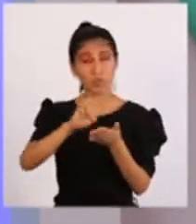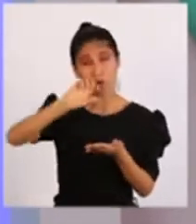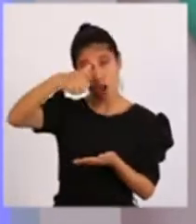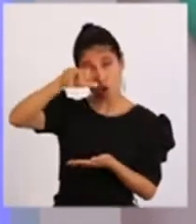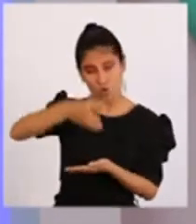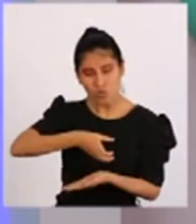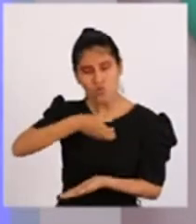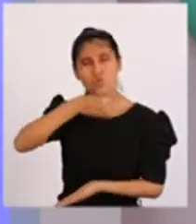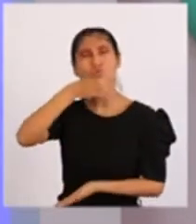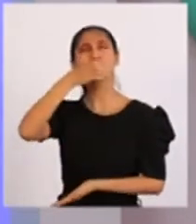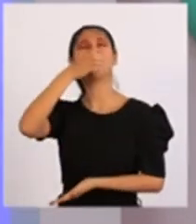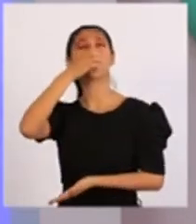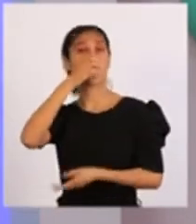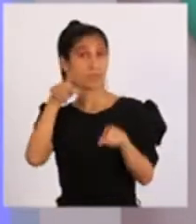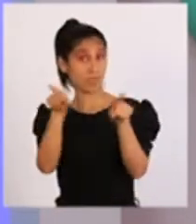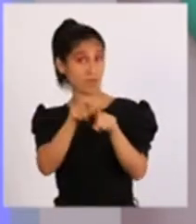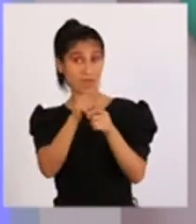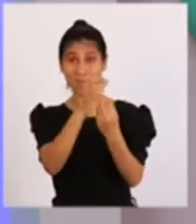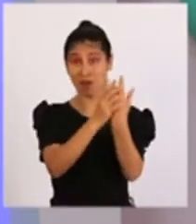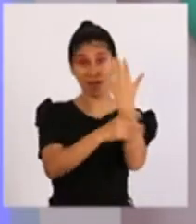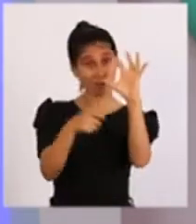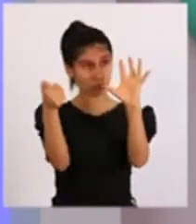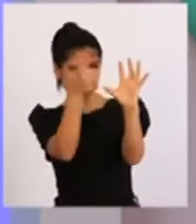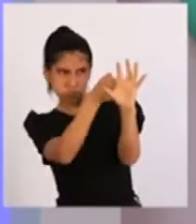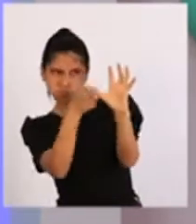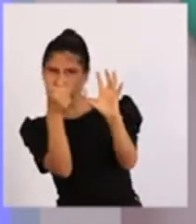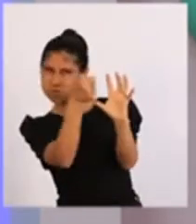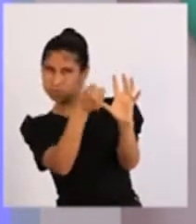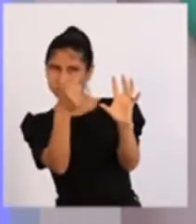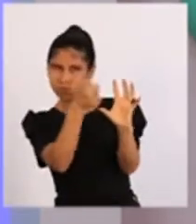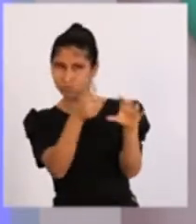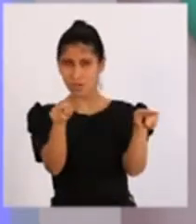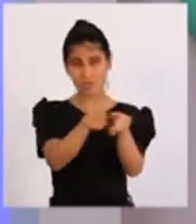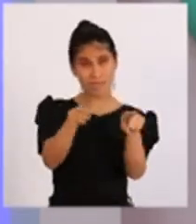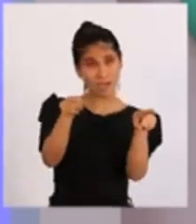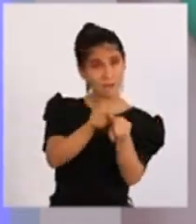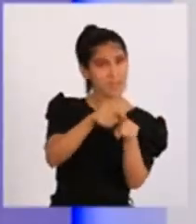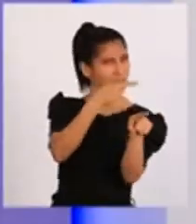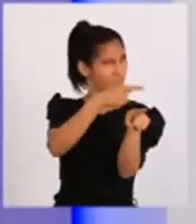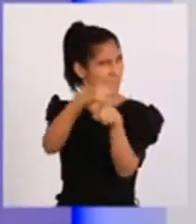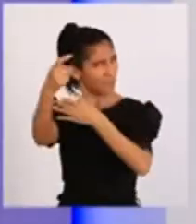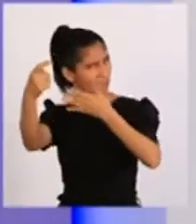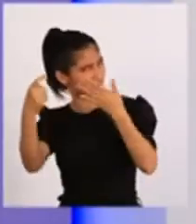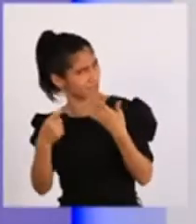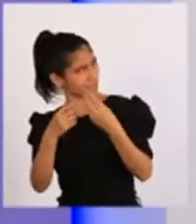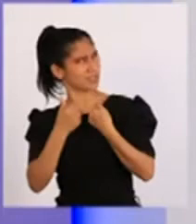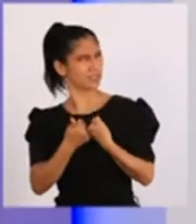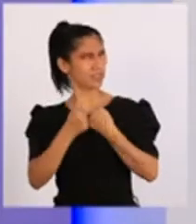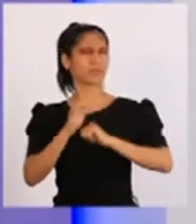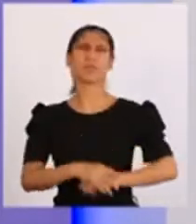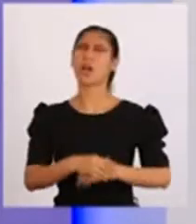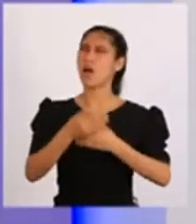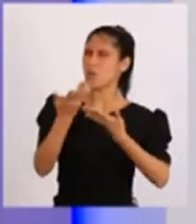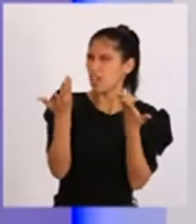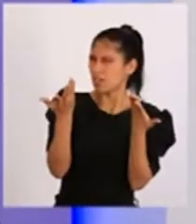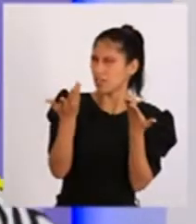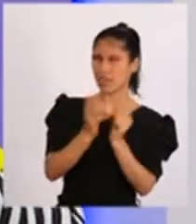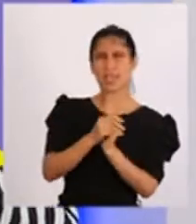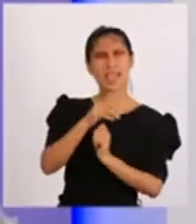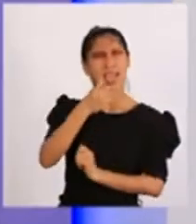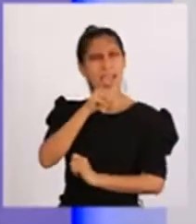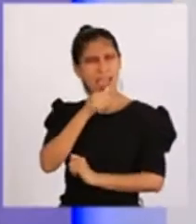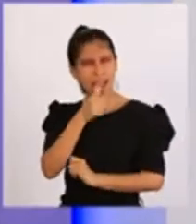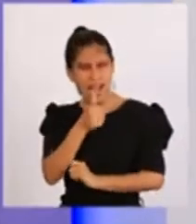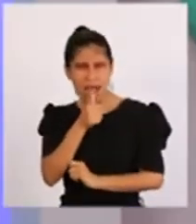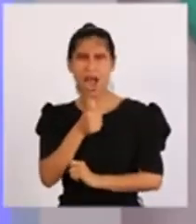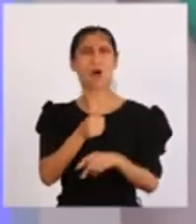plants, cook, take a shower, and feed our pets. Why is it important to